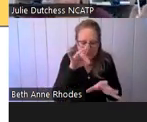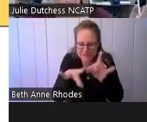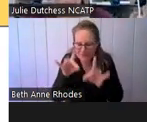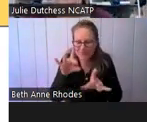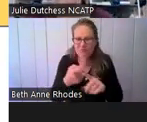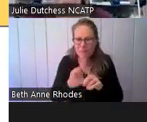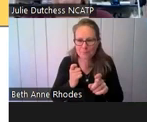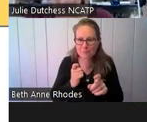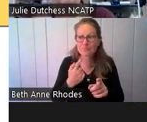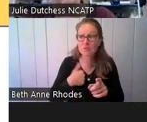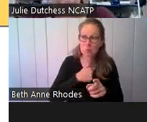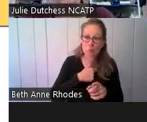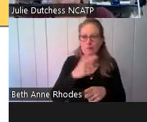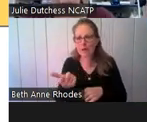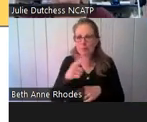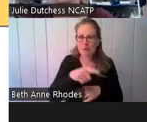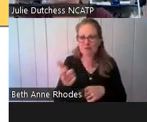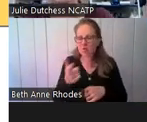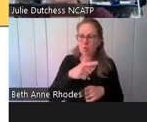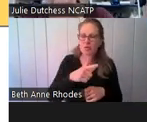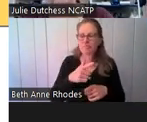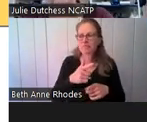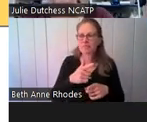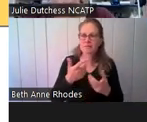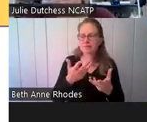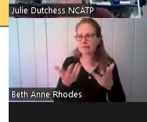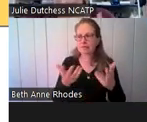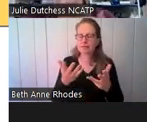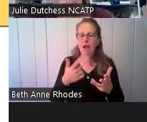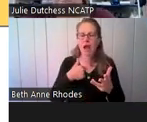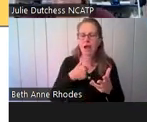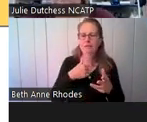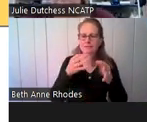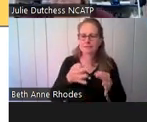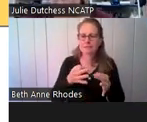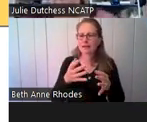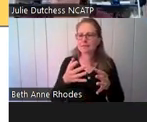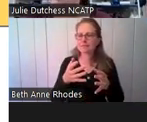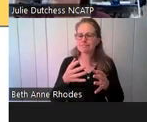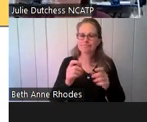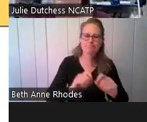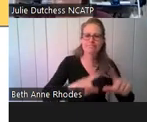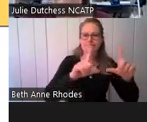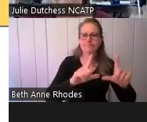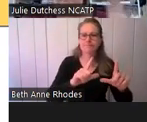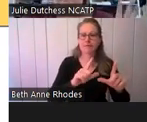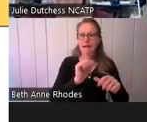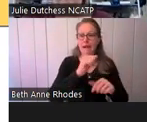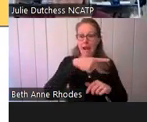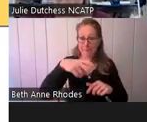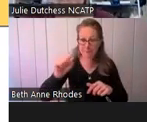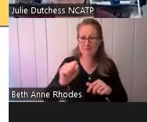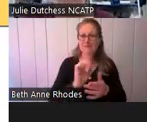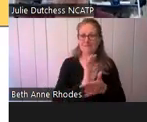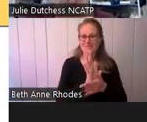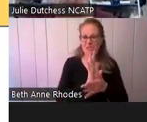and doing some live stuff, I did pull in videos so you could at least see some of these apps in action or what they might do, so you could kind of get a